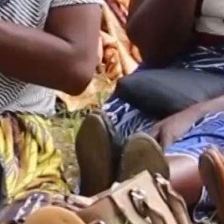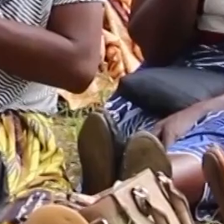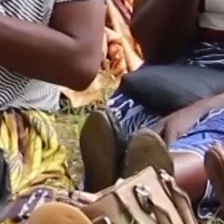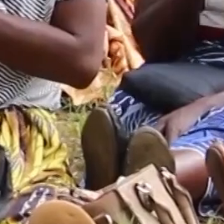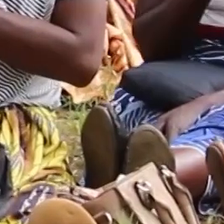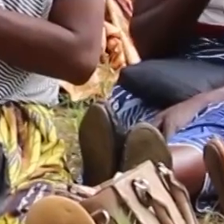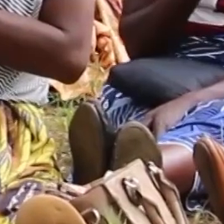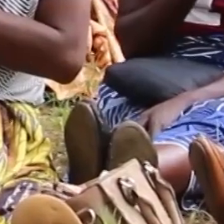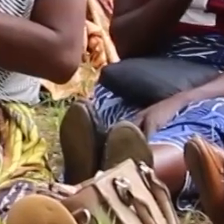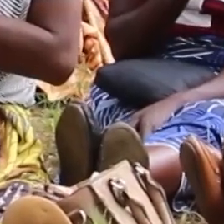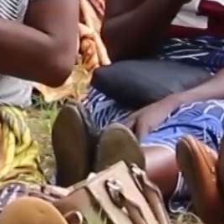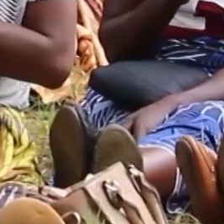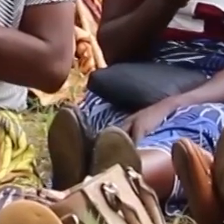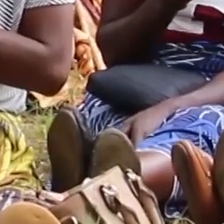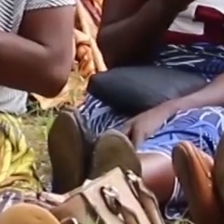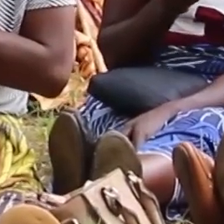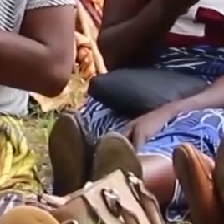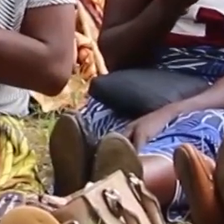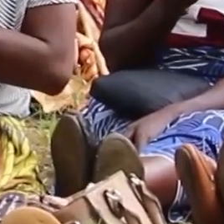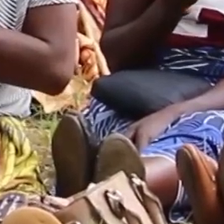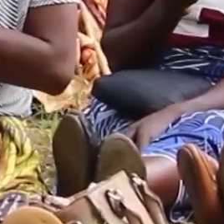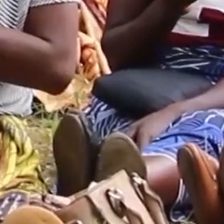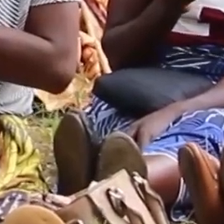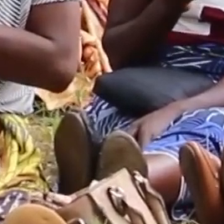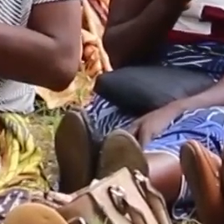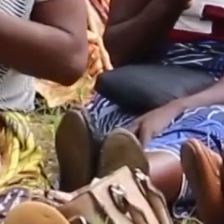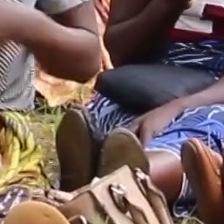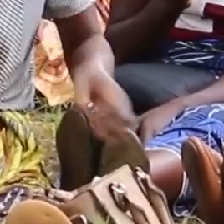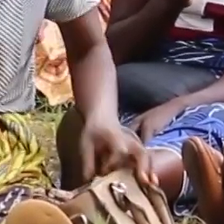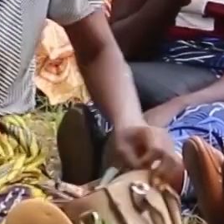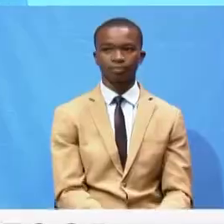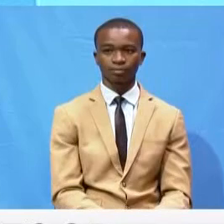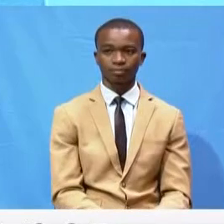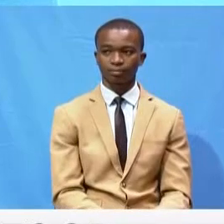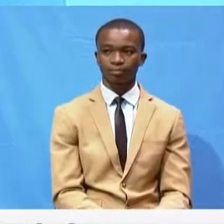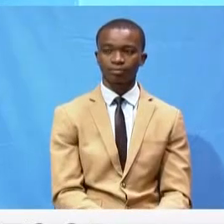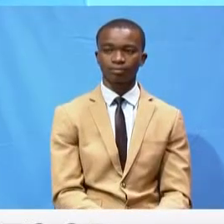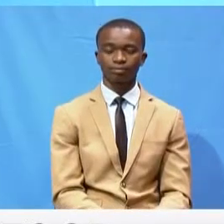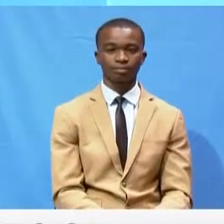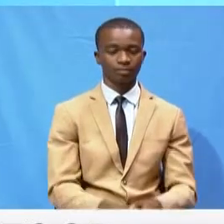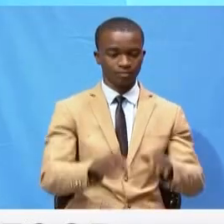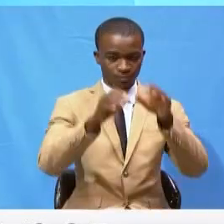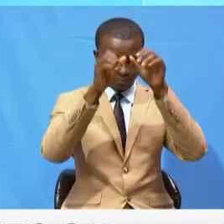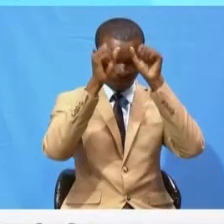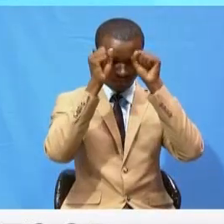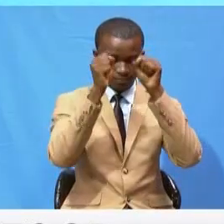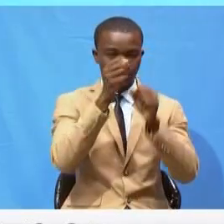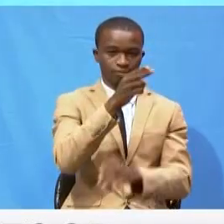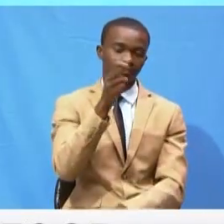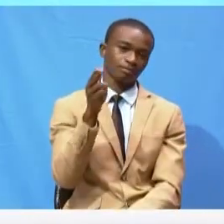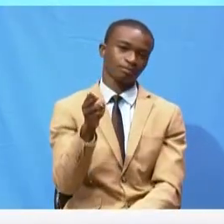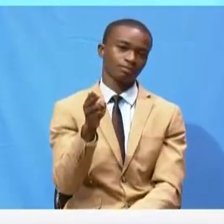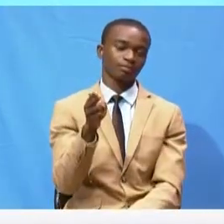116 districts. As a result, President Hakainde Hichilema declared it a national disaster. President Hakainde